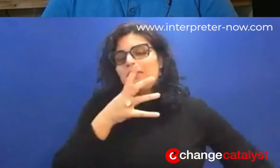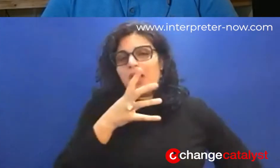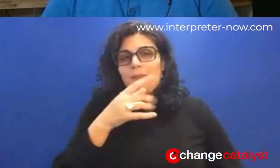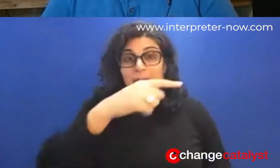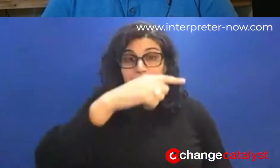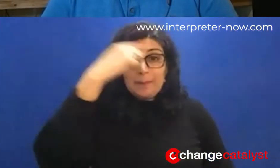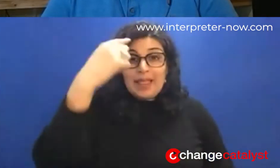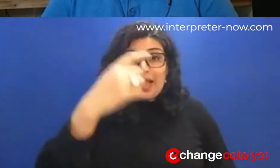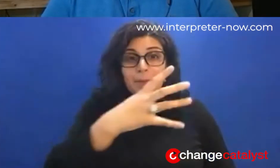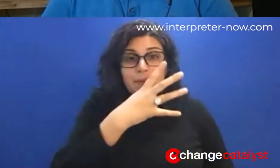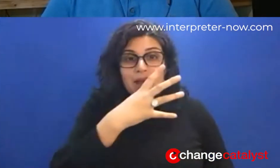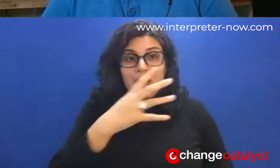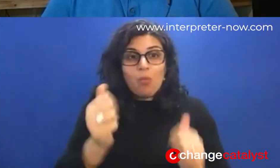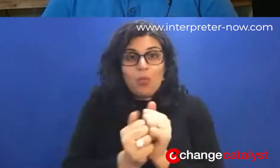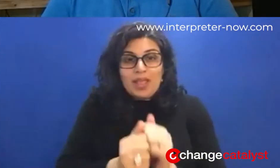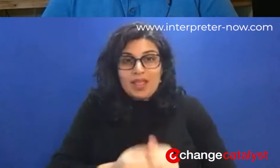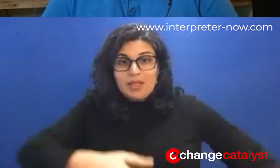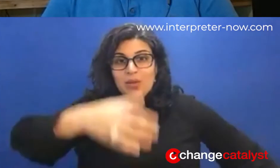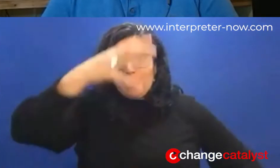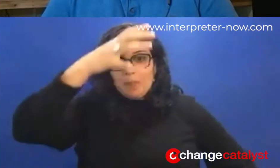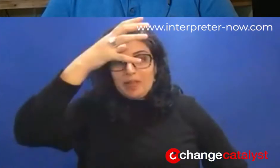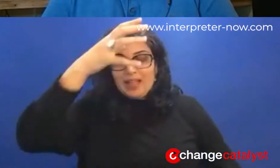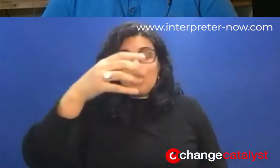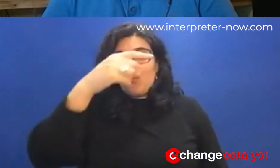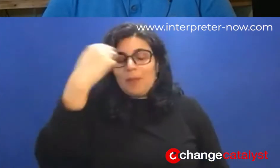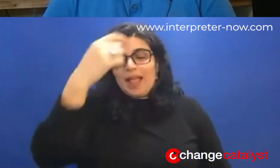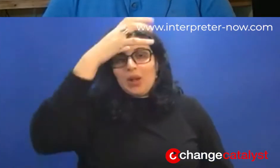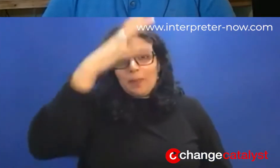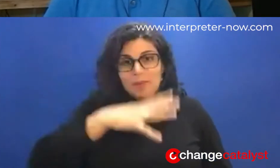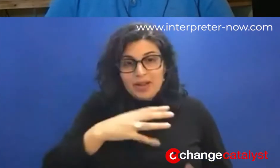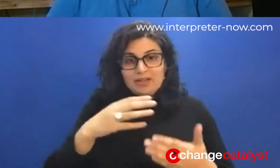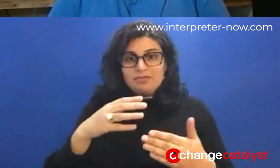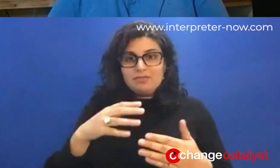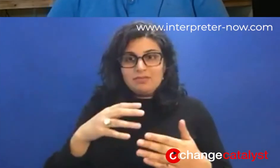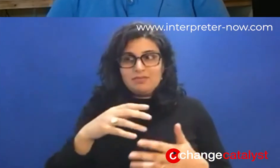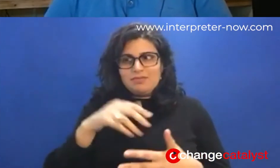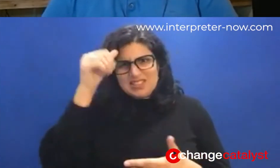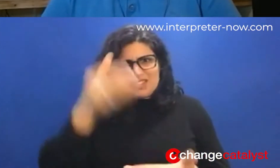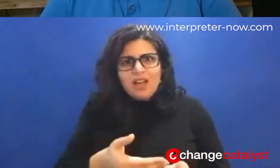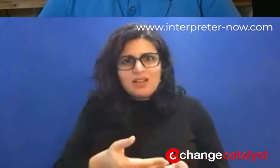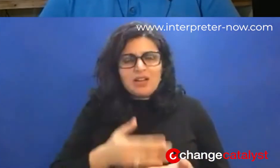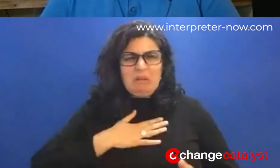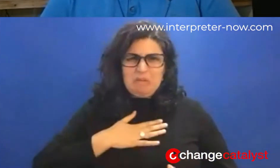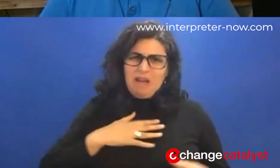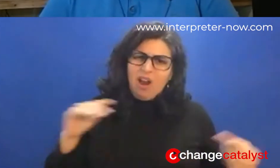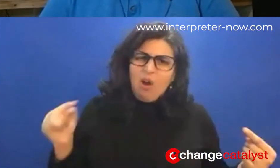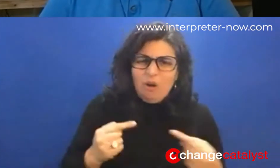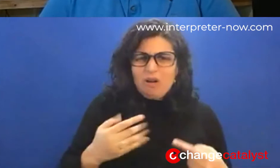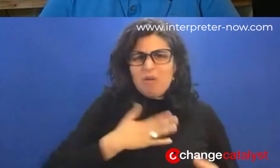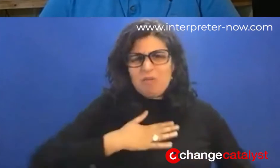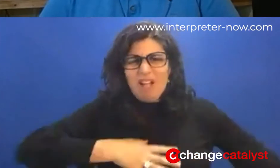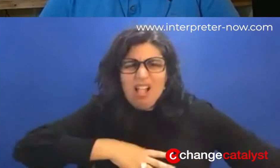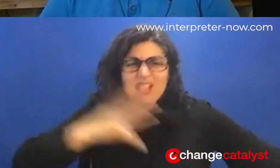men, and my hurts, my anger, in a way that